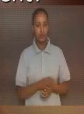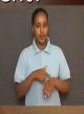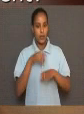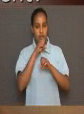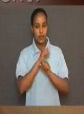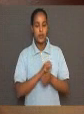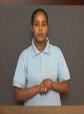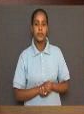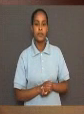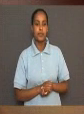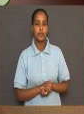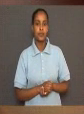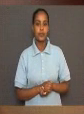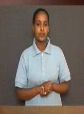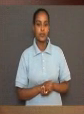Time's up!